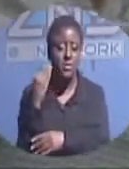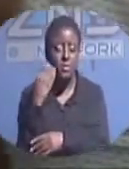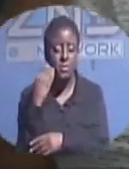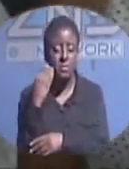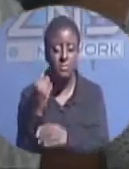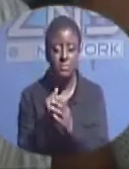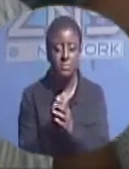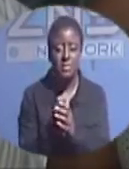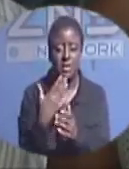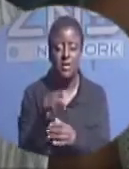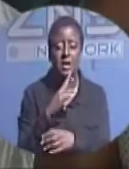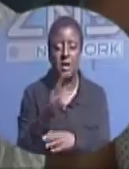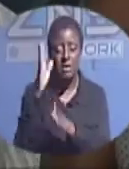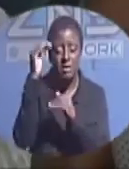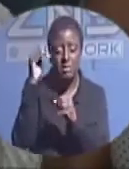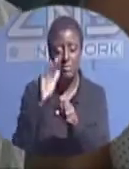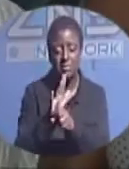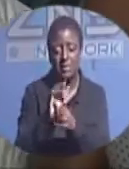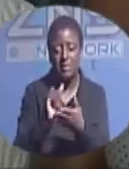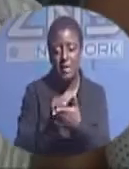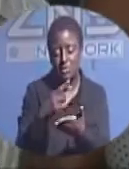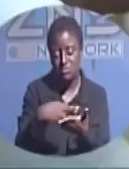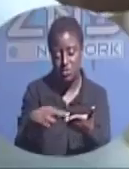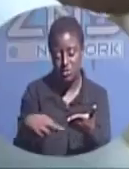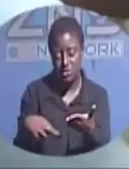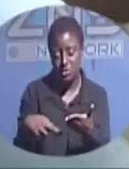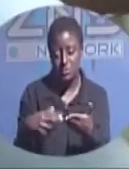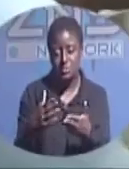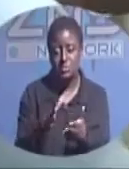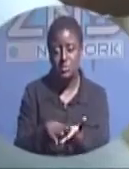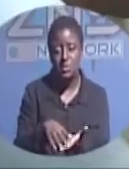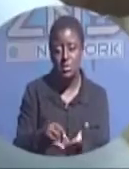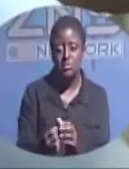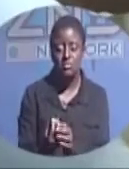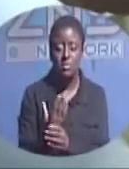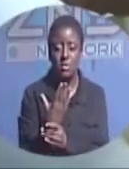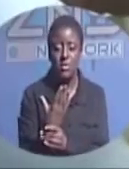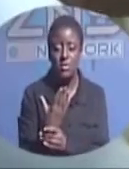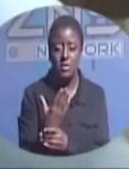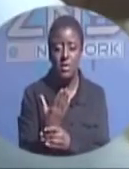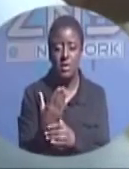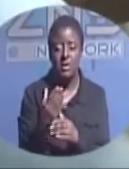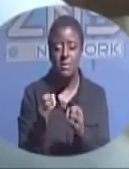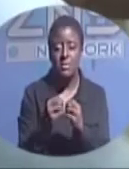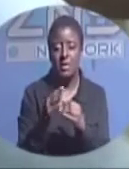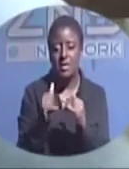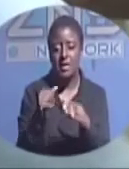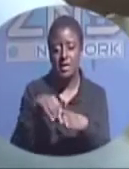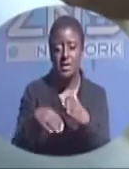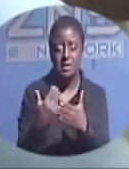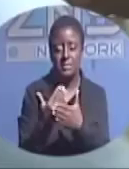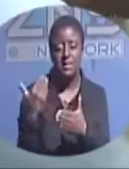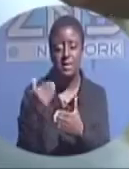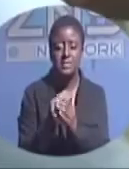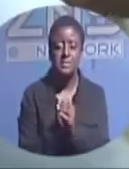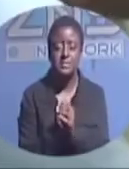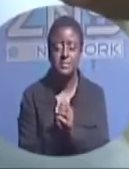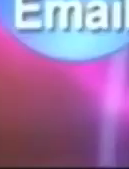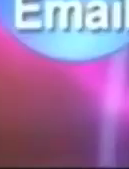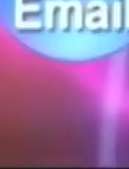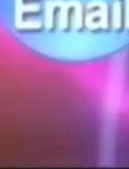Officials say they are optimistic that registration will be bigger and a whole lot better than previous years. LaDawn Davis, ZNS News